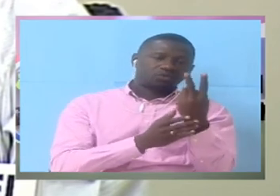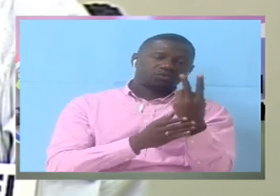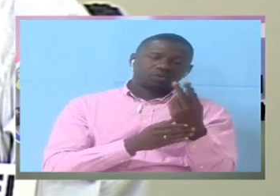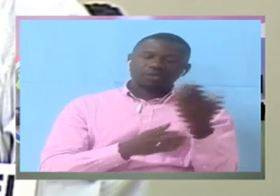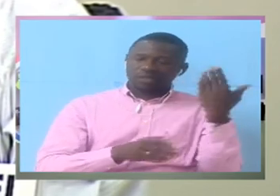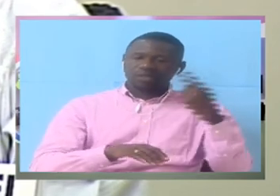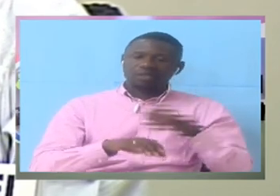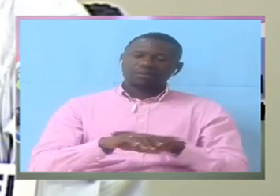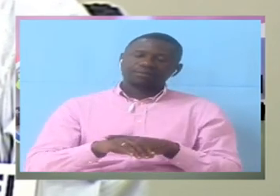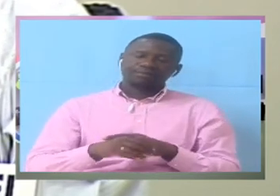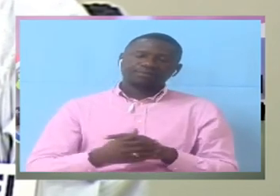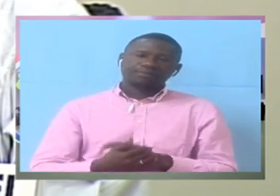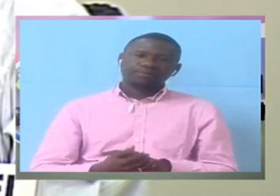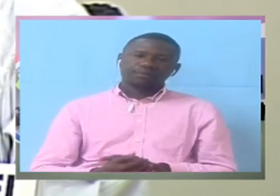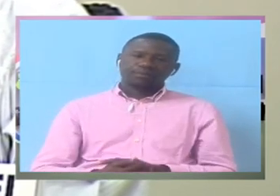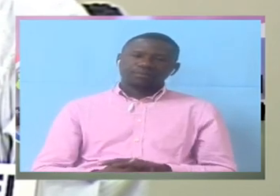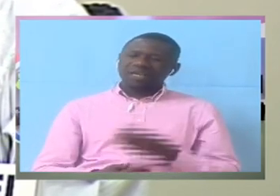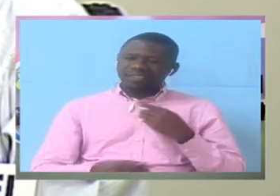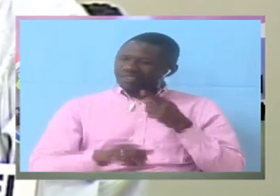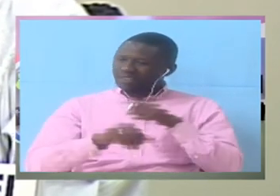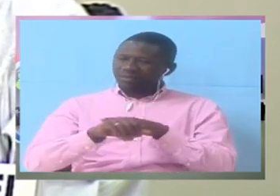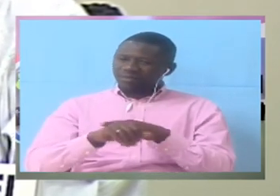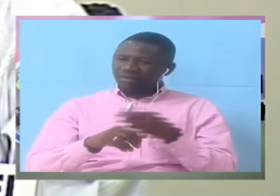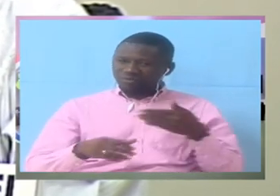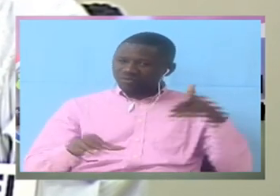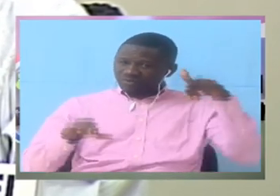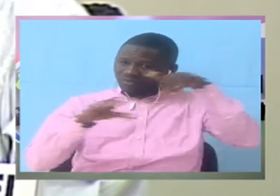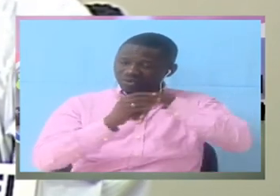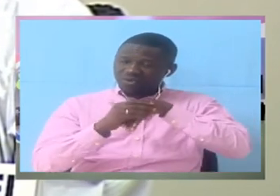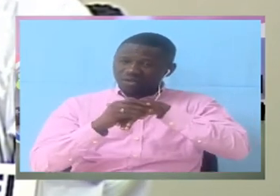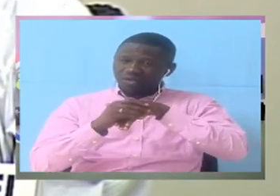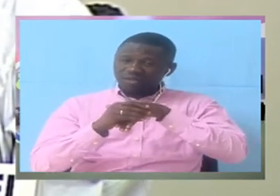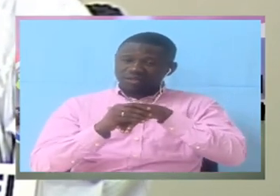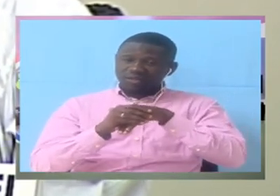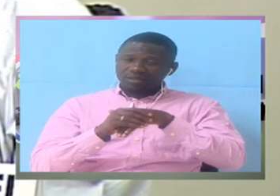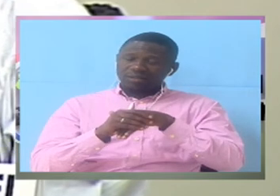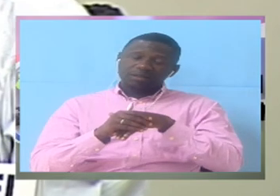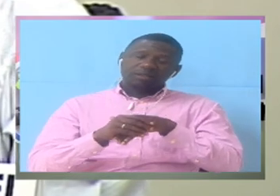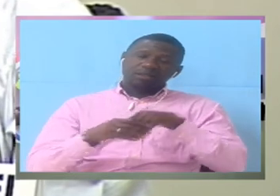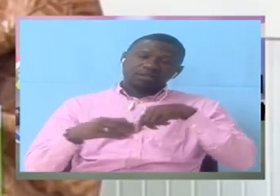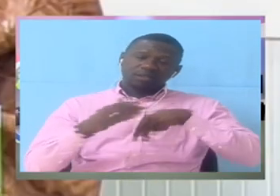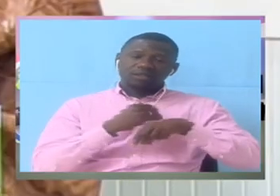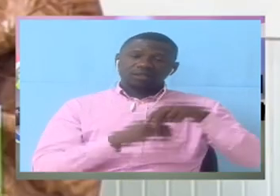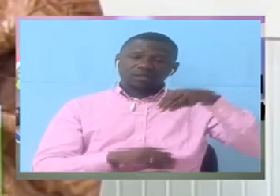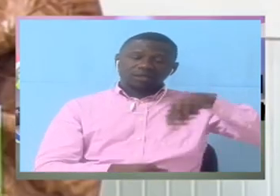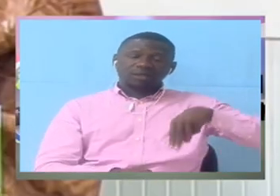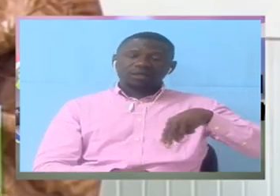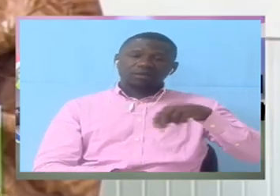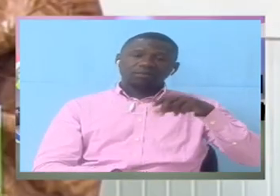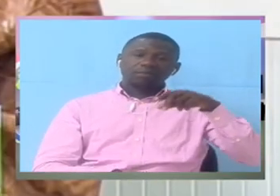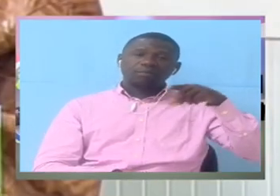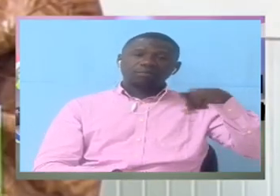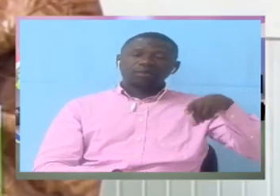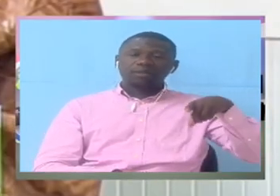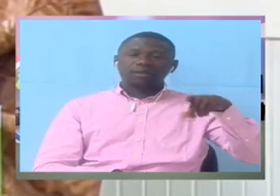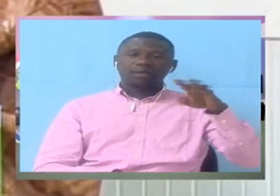have you already been integrated into the NFL? Sila wo watol to yal dundile. Or NPFL,